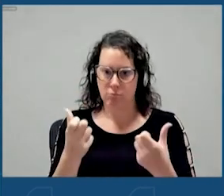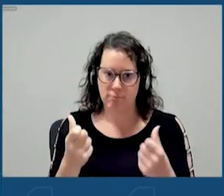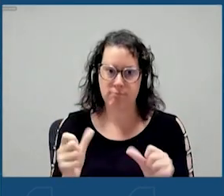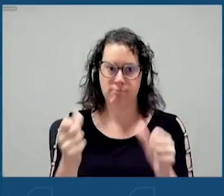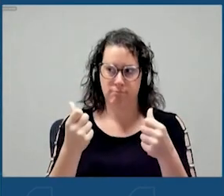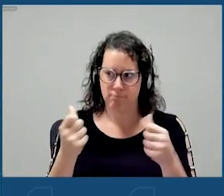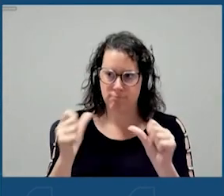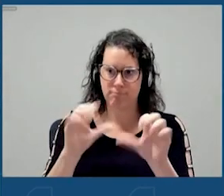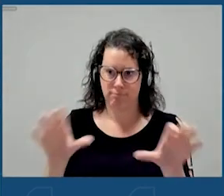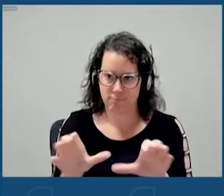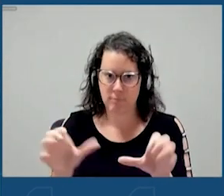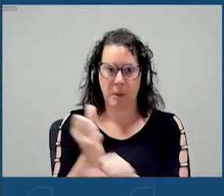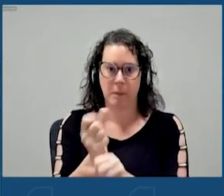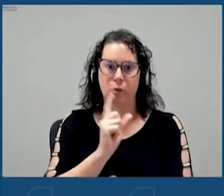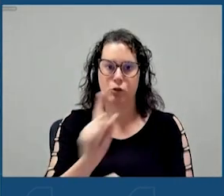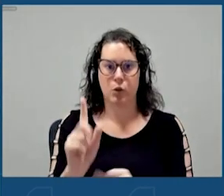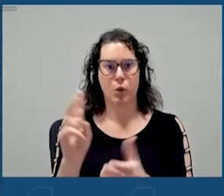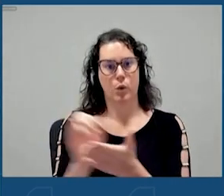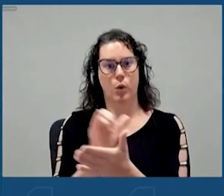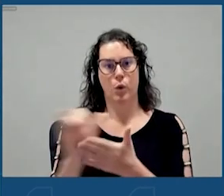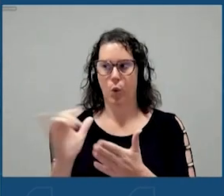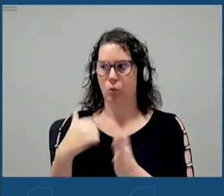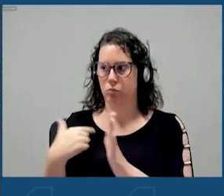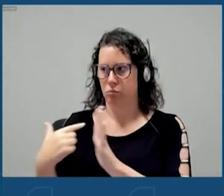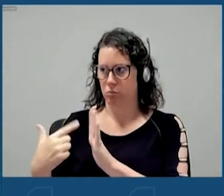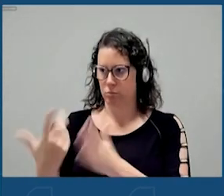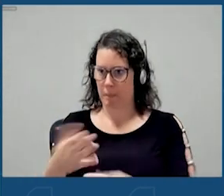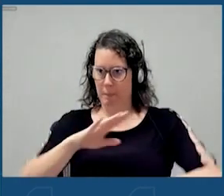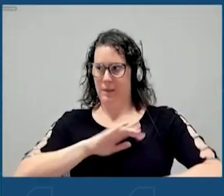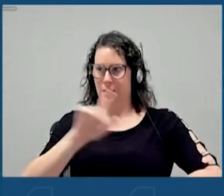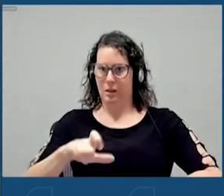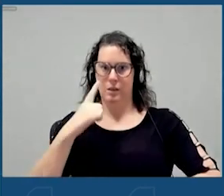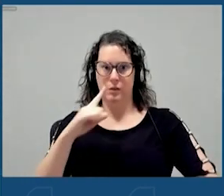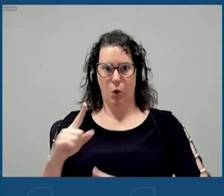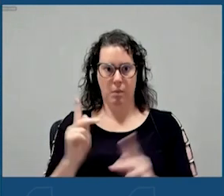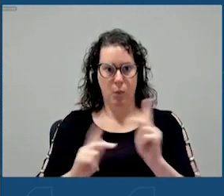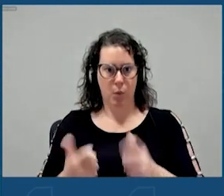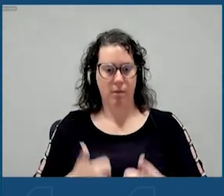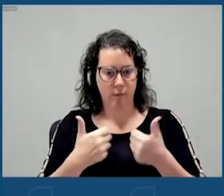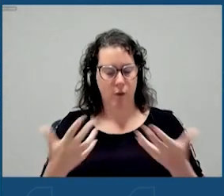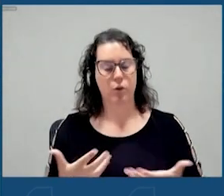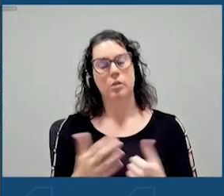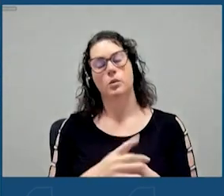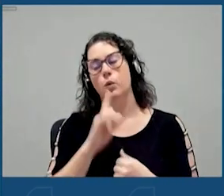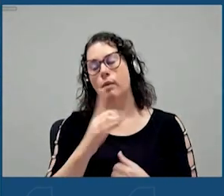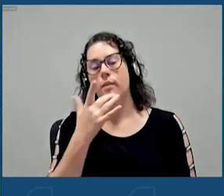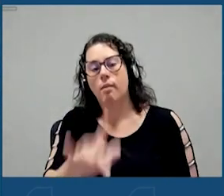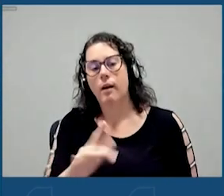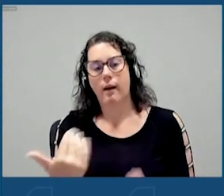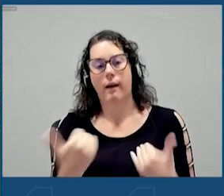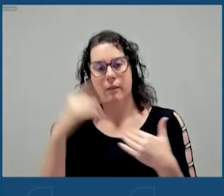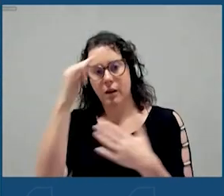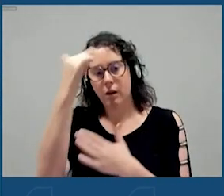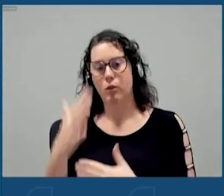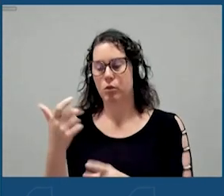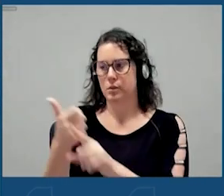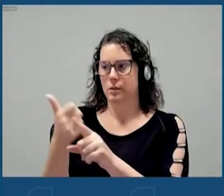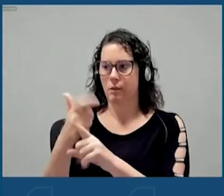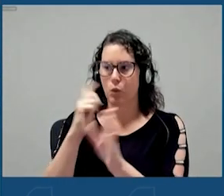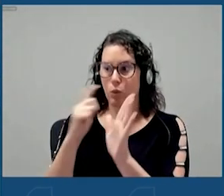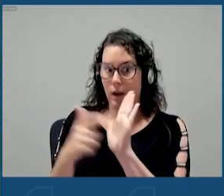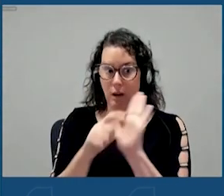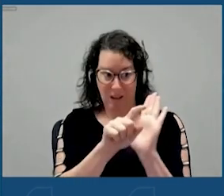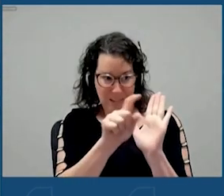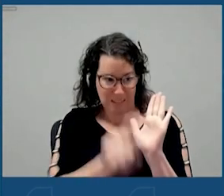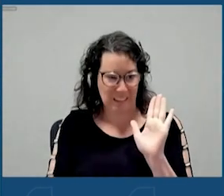that New York is keeping pace with the housing needs of our residents. We are fortunate to have a governor who recognizes the need to